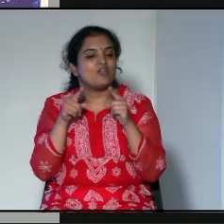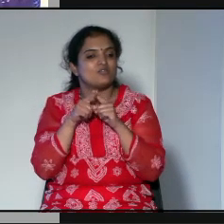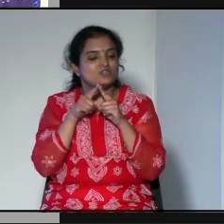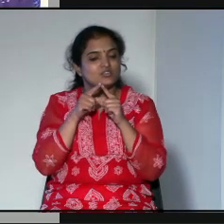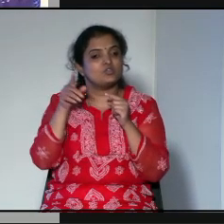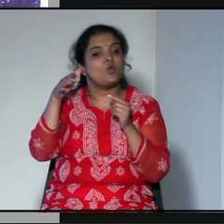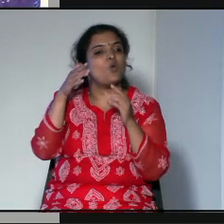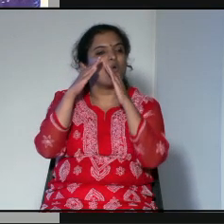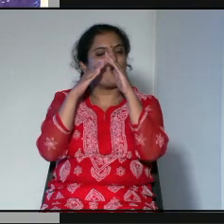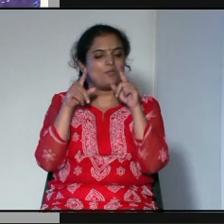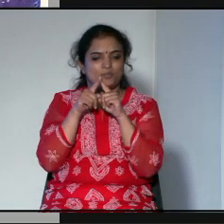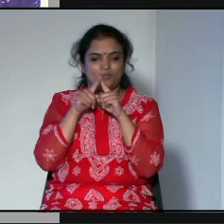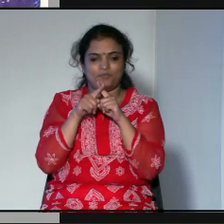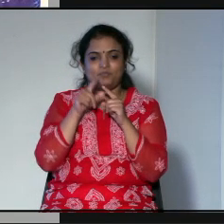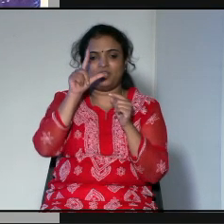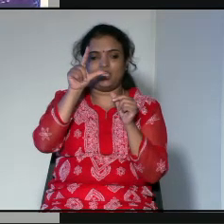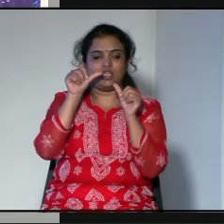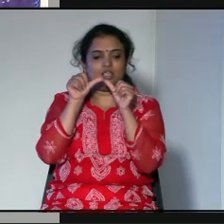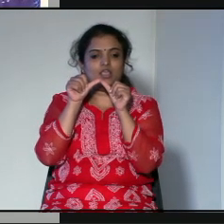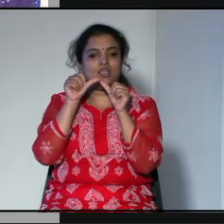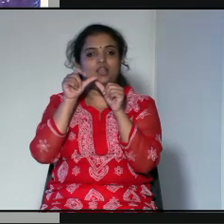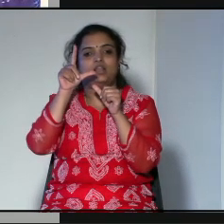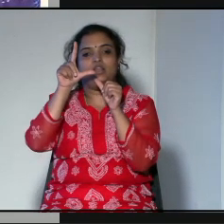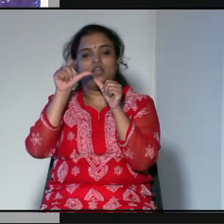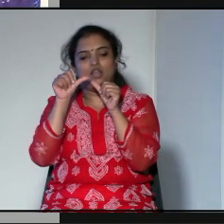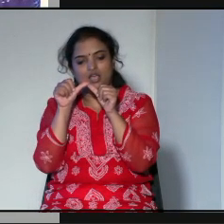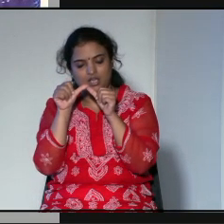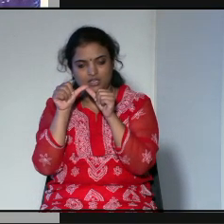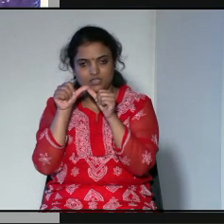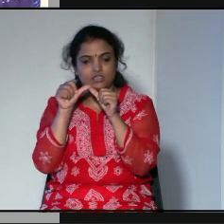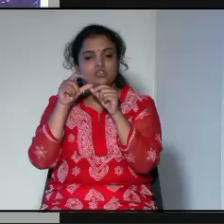Elachi that Meera Mukherjee and Nirmal Sengupta